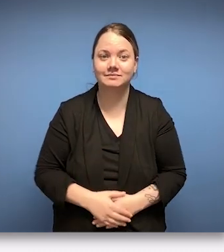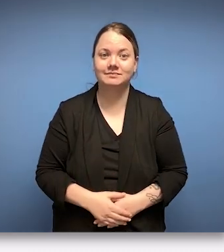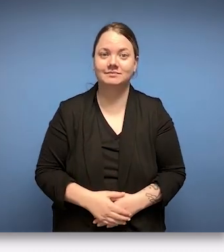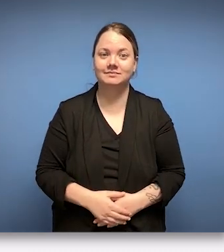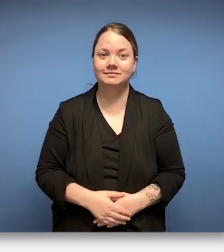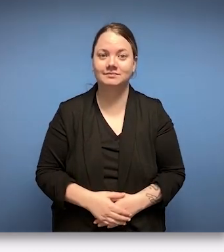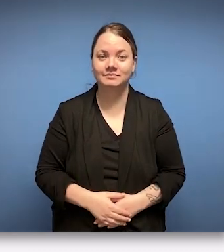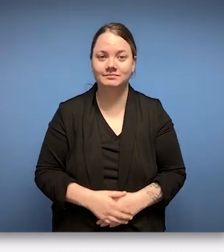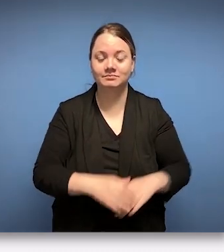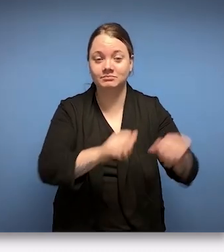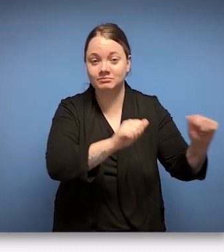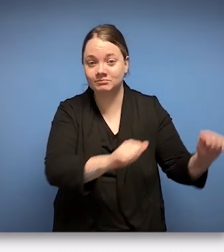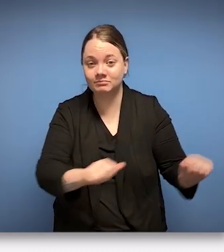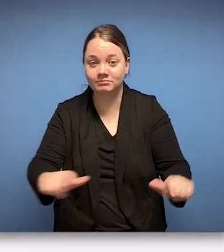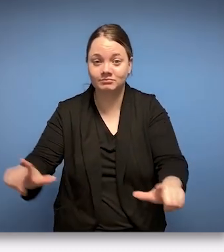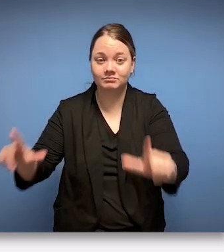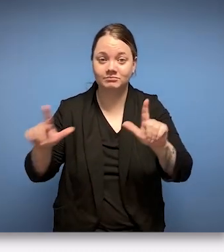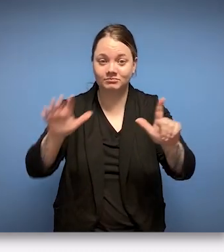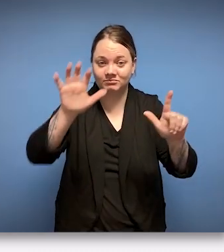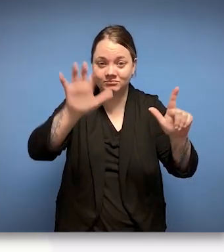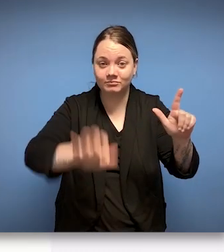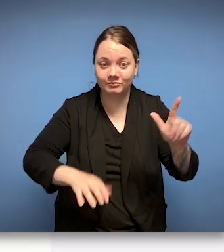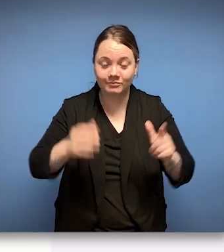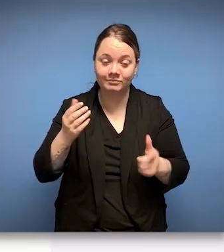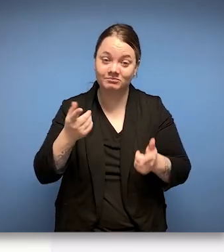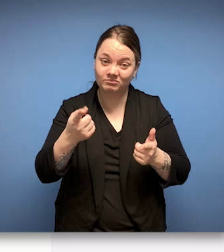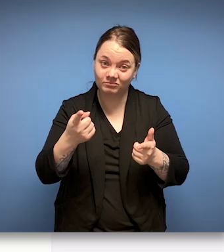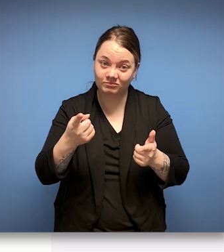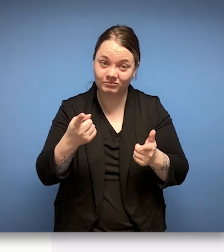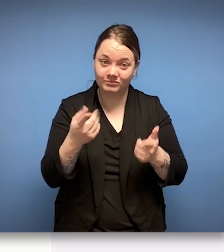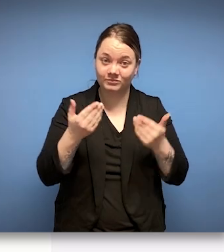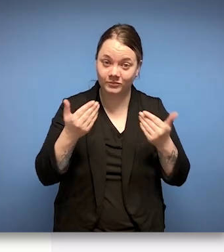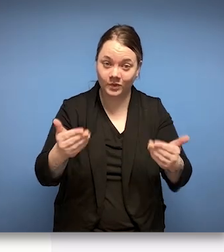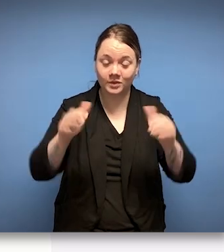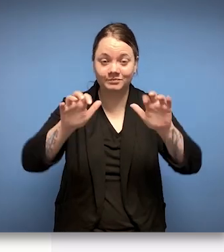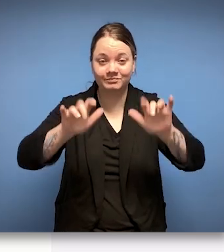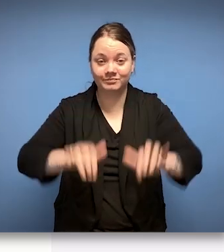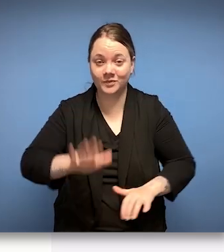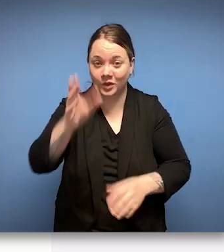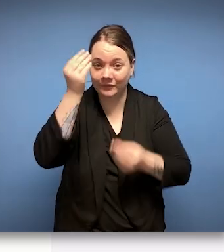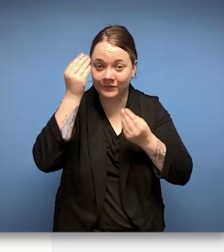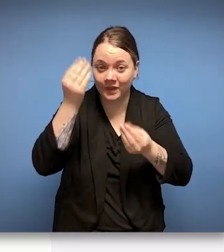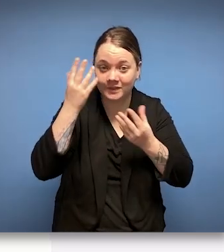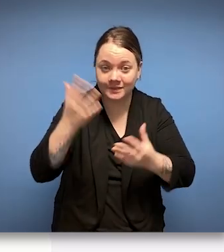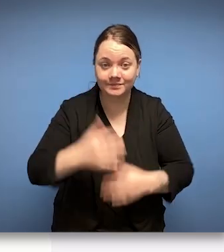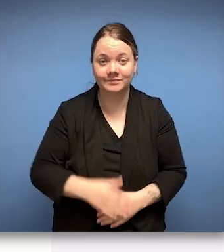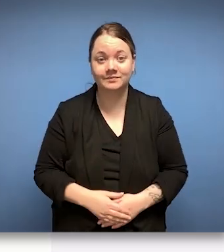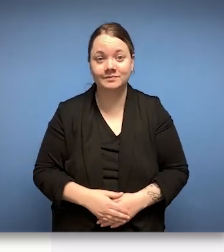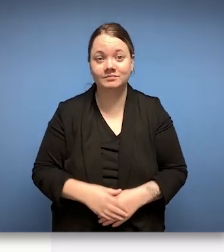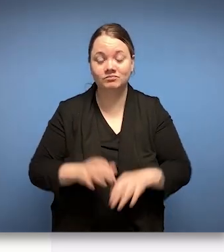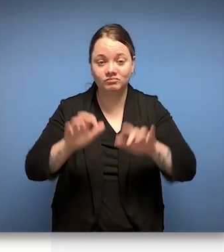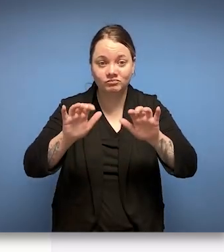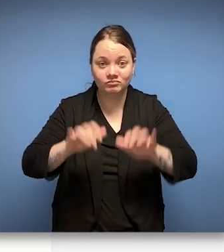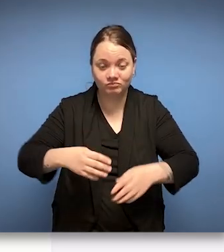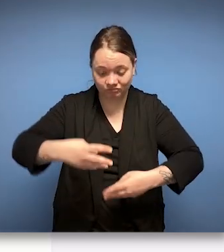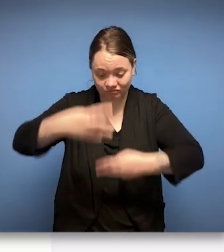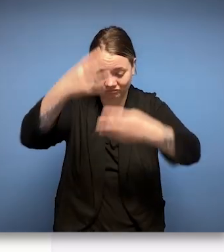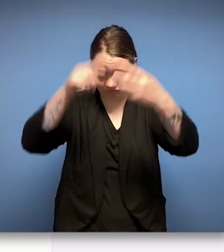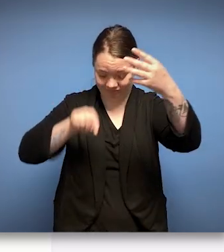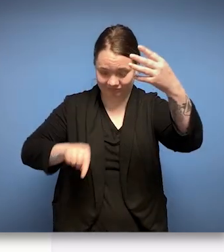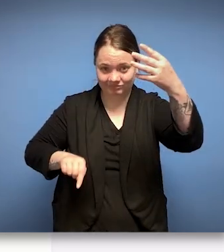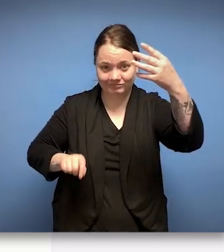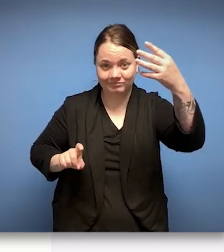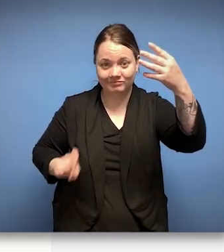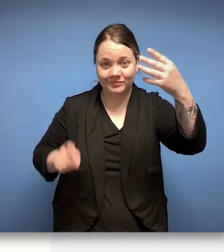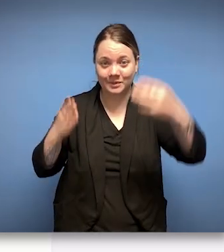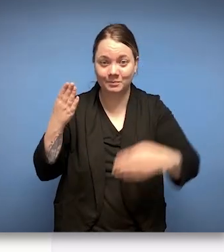Accessibility Request. A fillable form will open. Enter your information into the form, then click on the